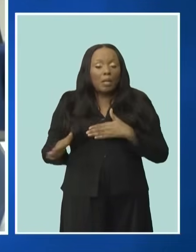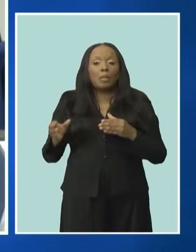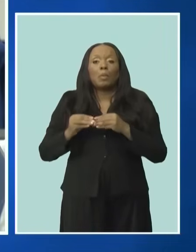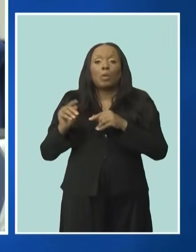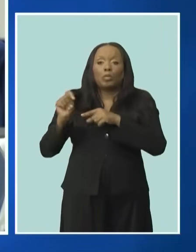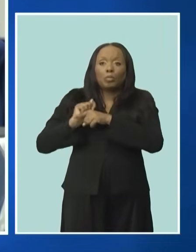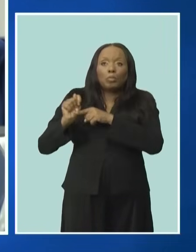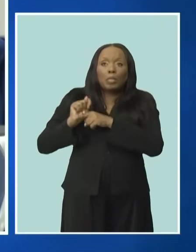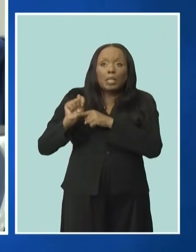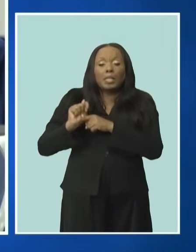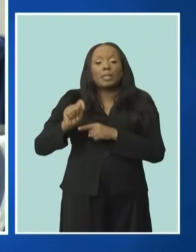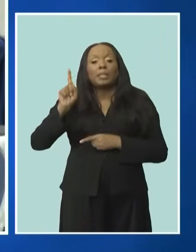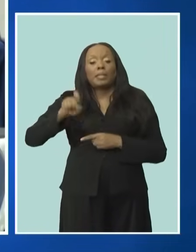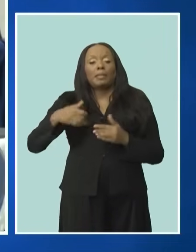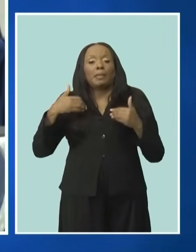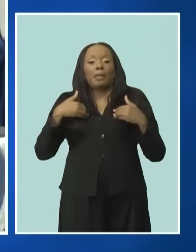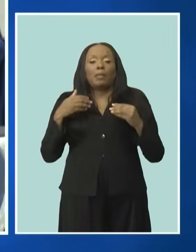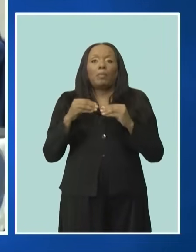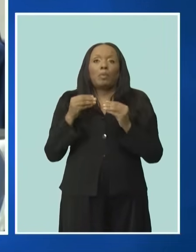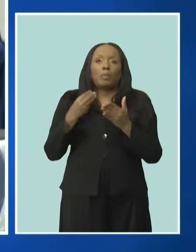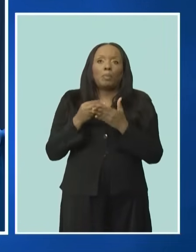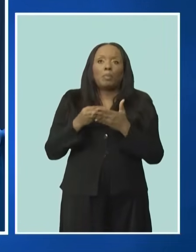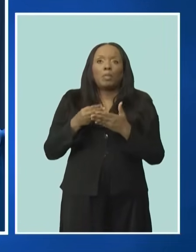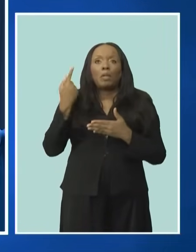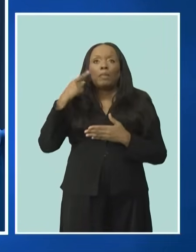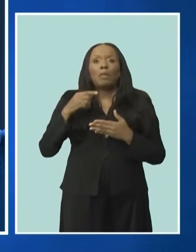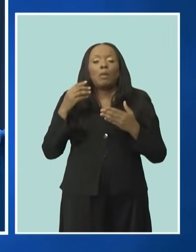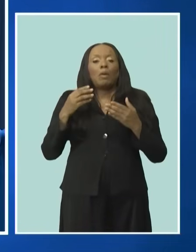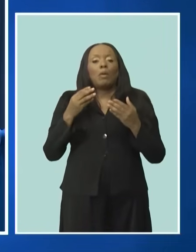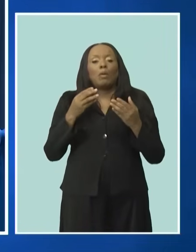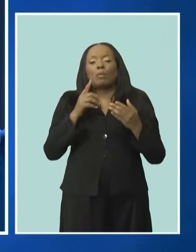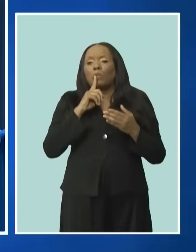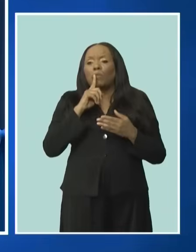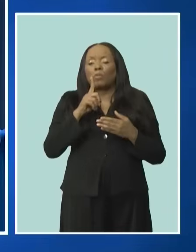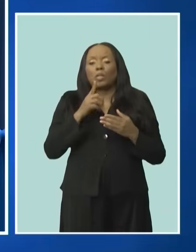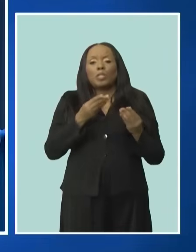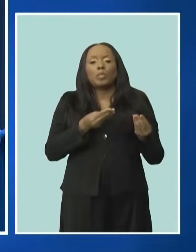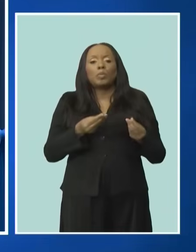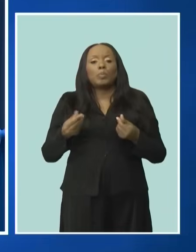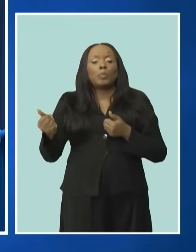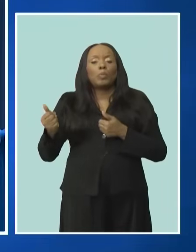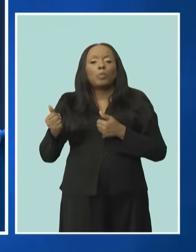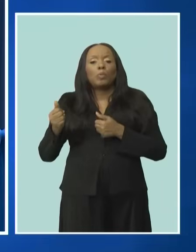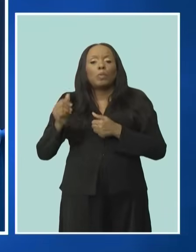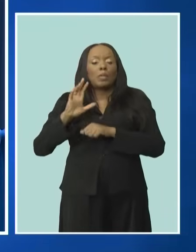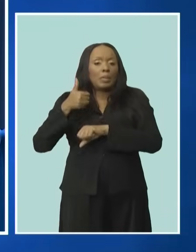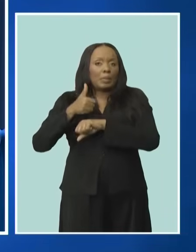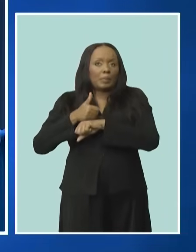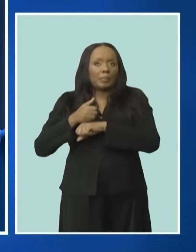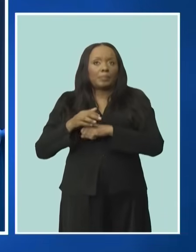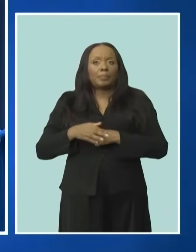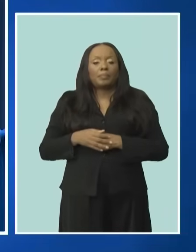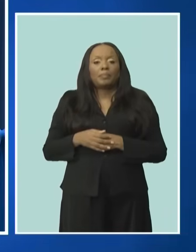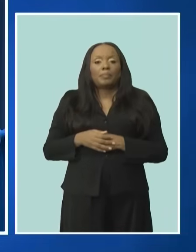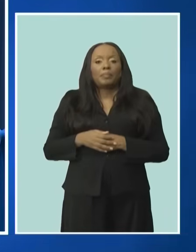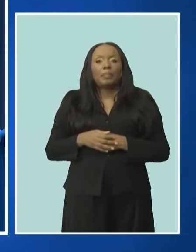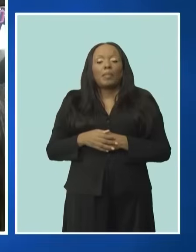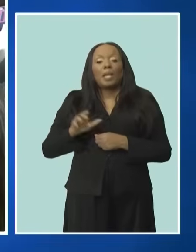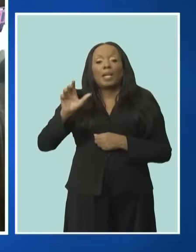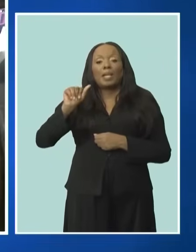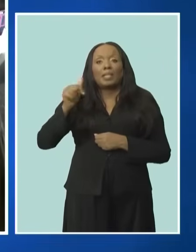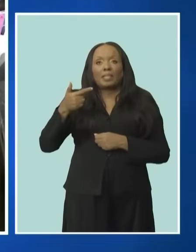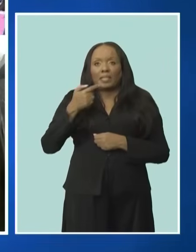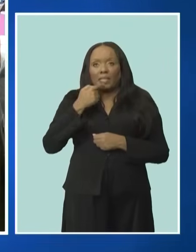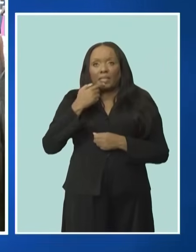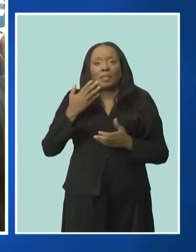adequate funding to ensure smooth implementation. Attorney General Dale Marshall is suggesting the Barbados Bar Association